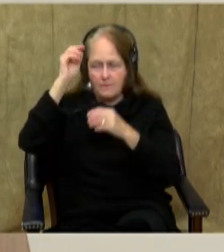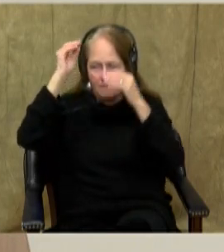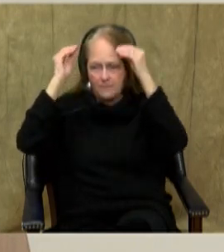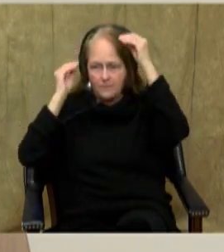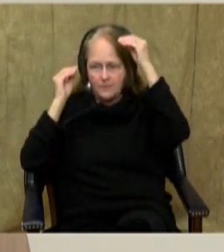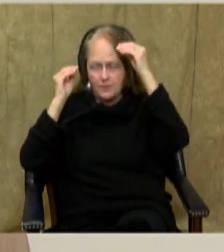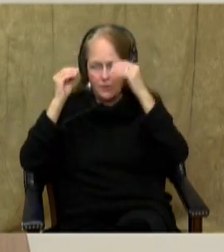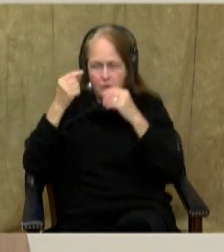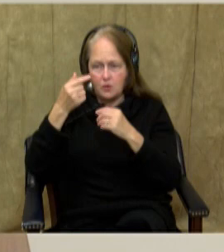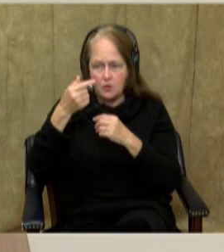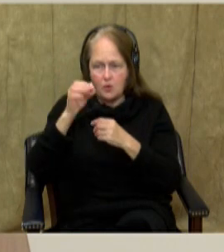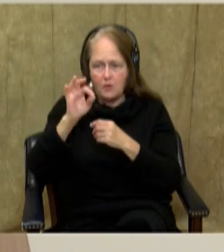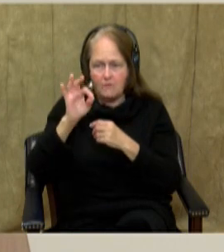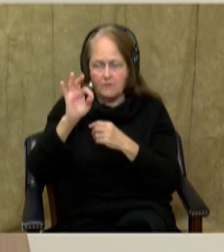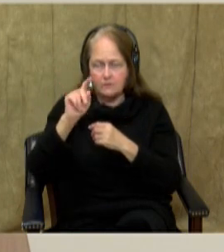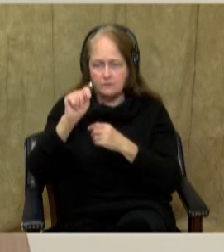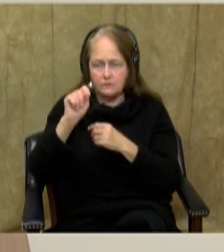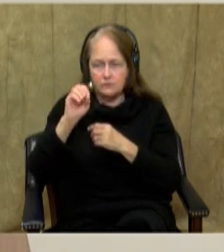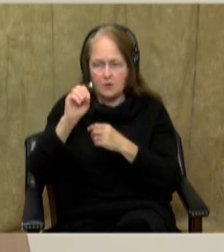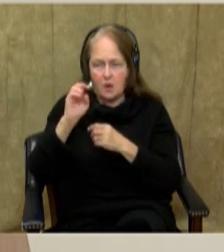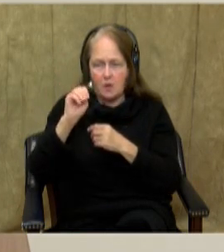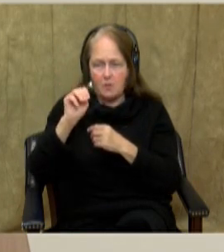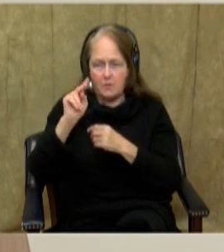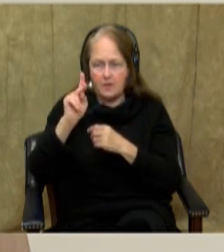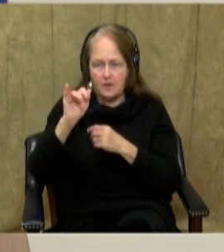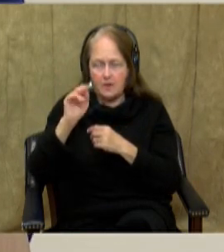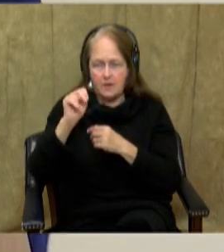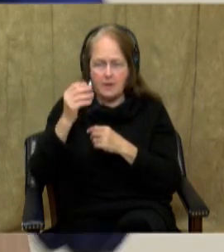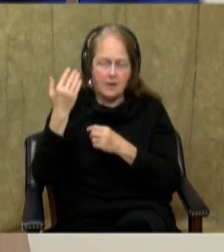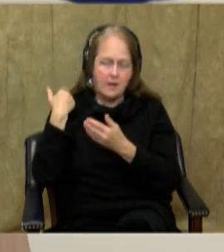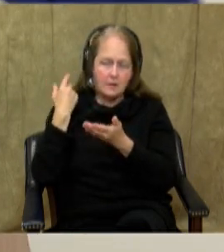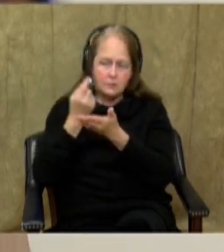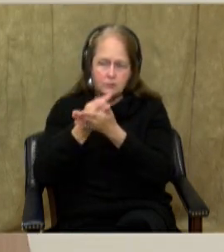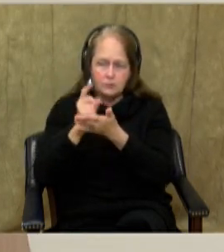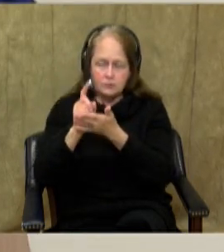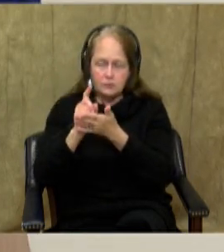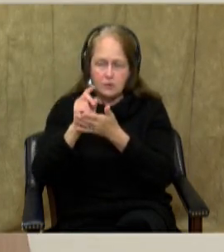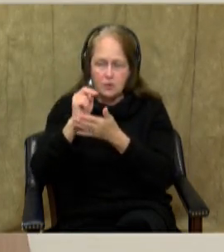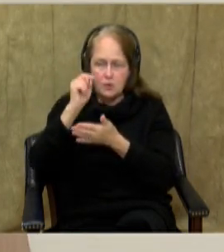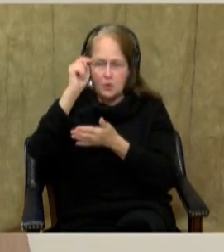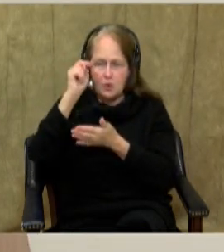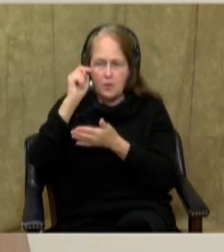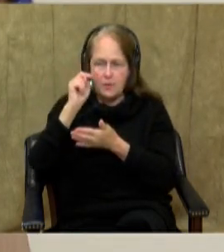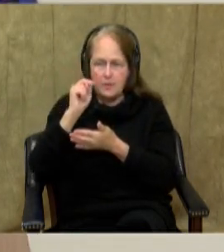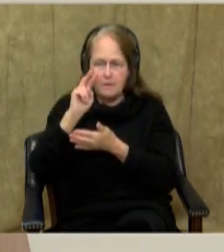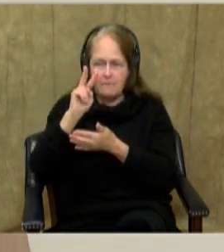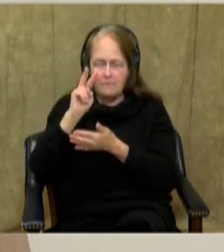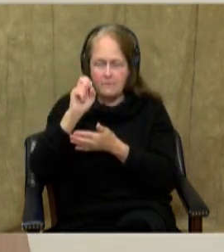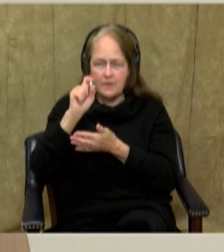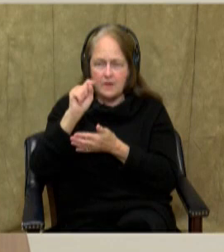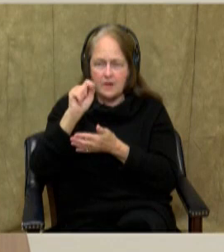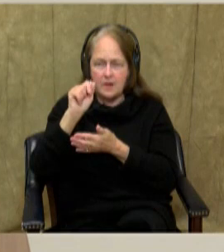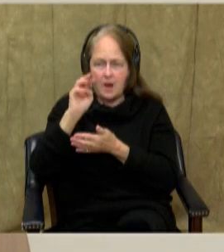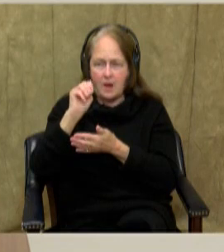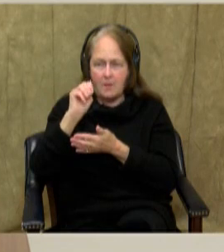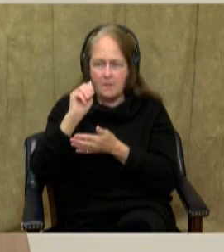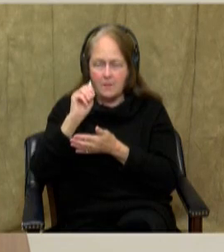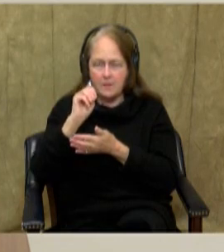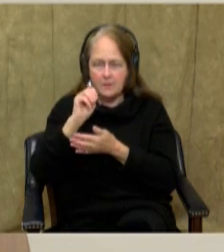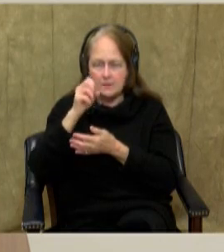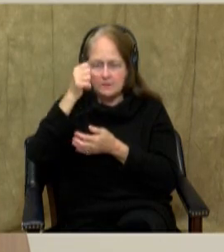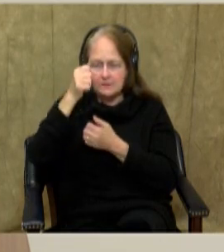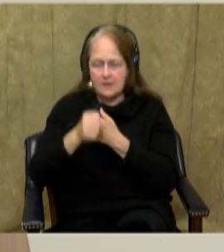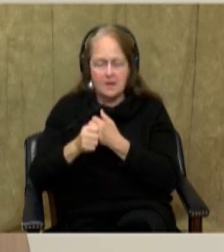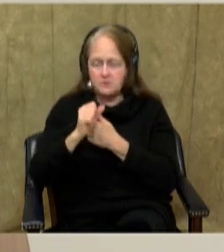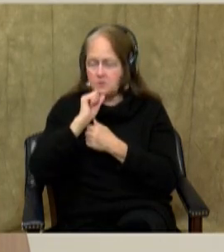in the Gulf of Tonkin. Now, if you remember from last week, North Vietnam was communist and South Vietnam was not,